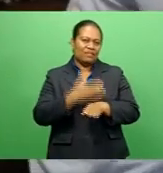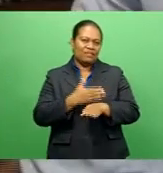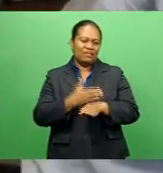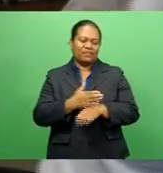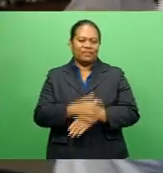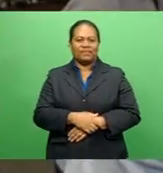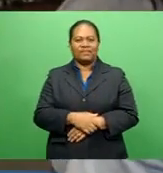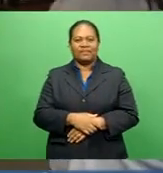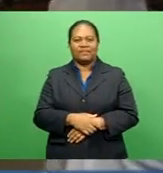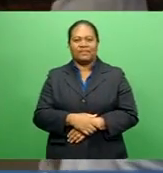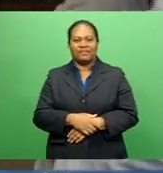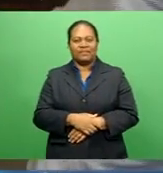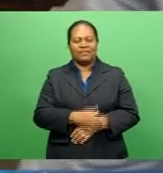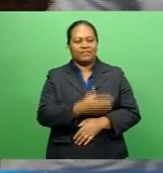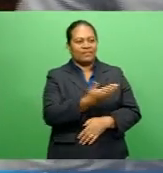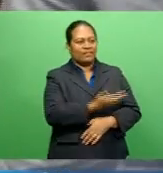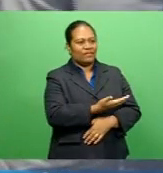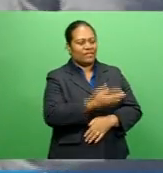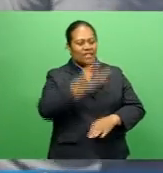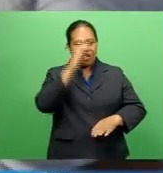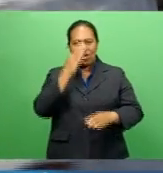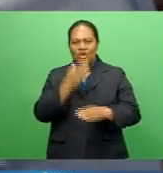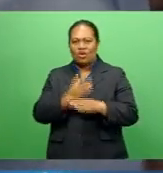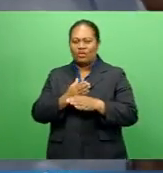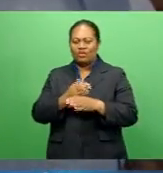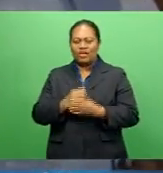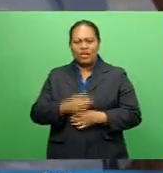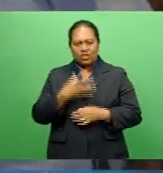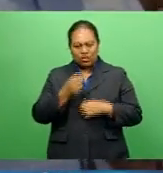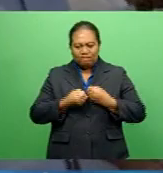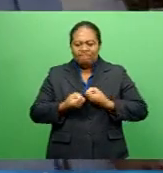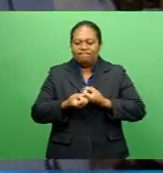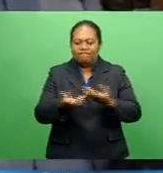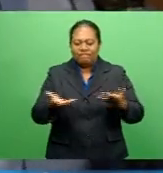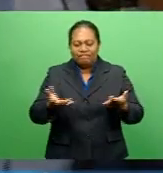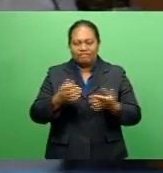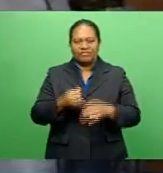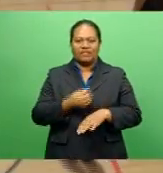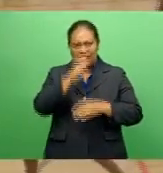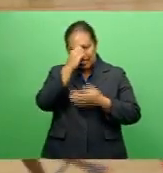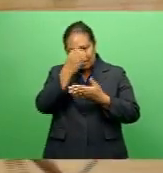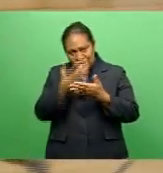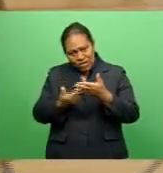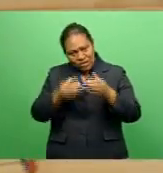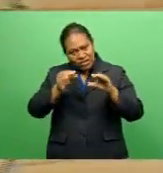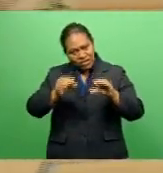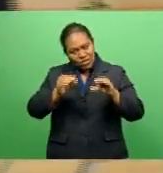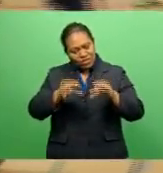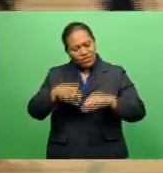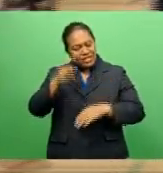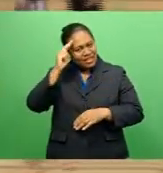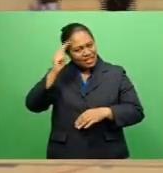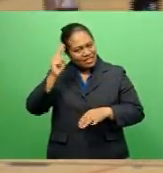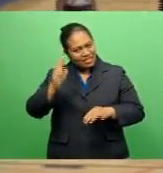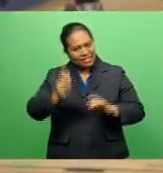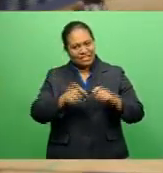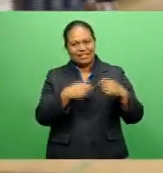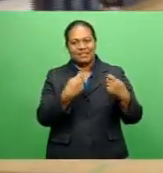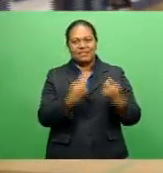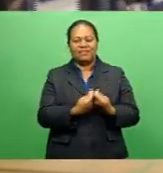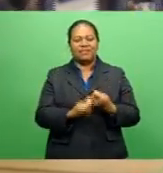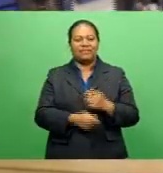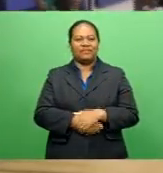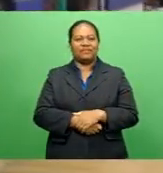reports. Brazil is hoping to impart her experience with the Firebirds coaching team to the national squad. When I